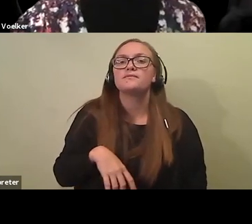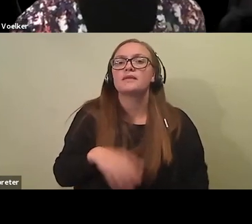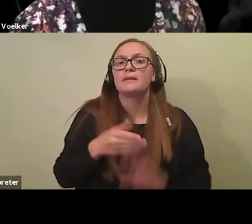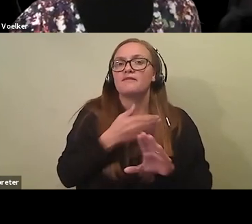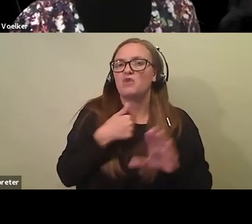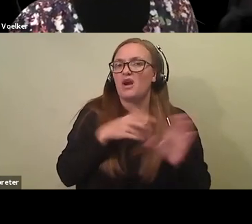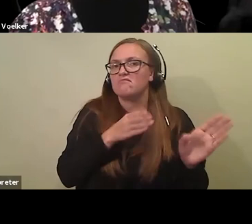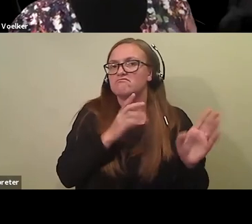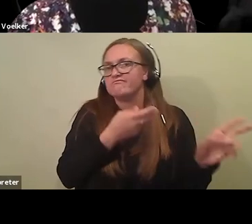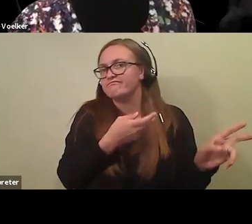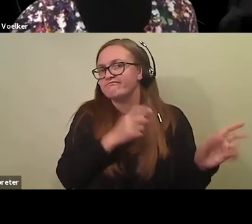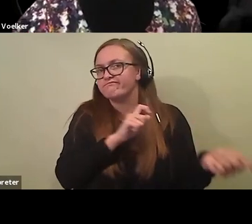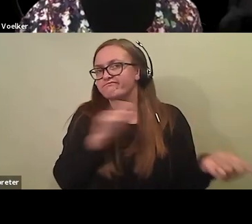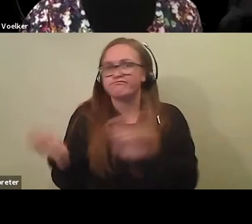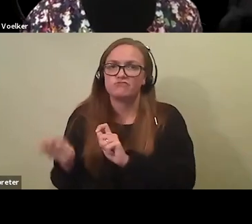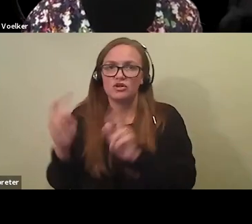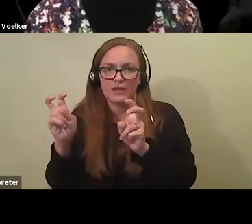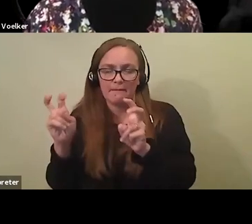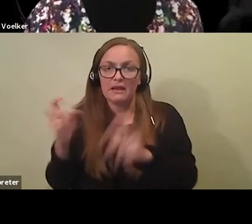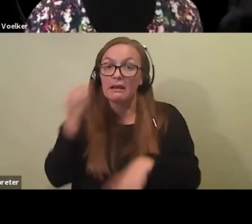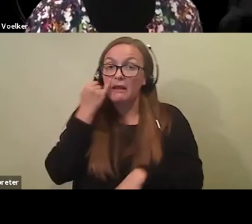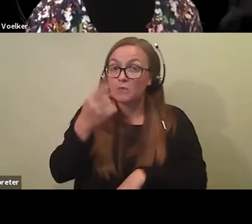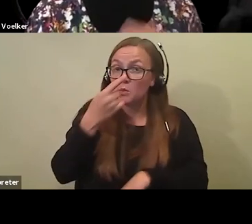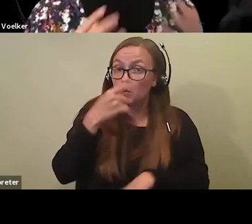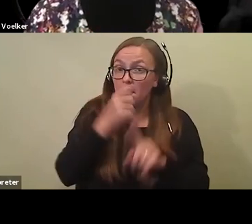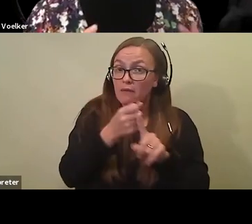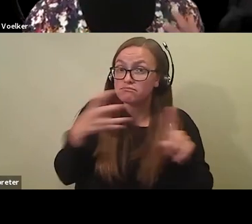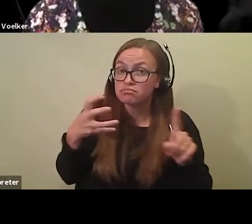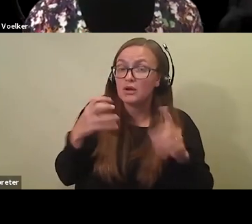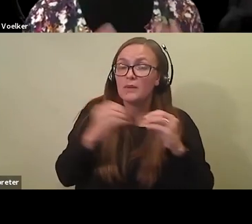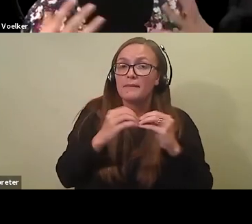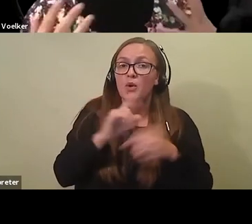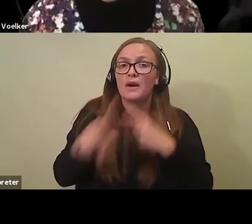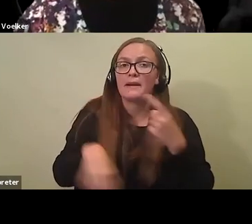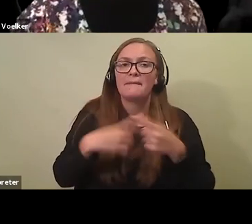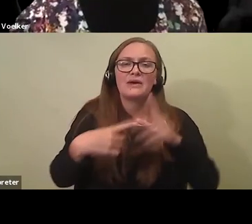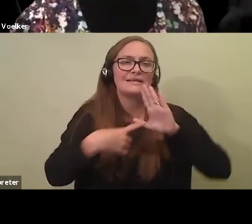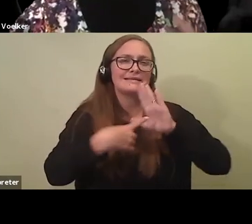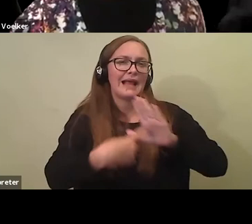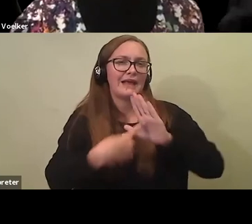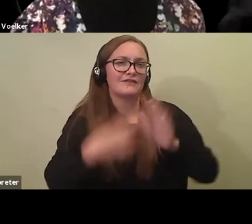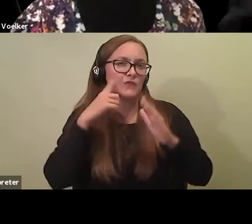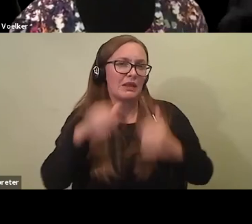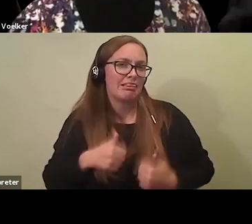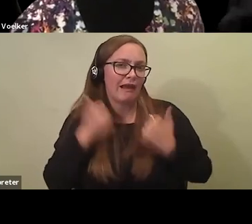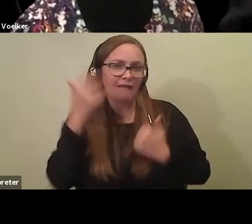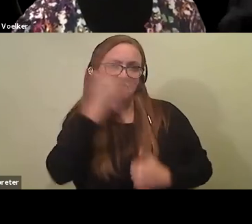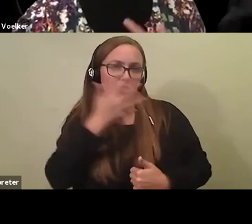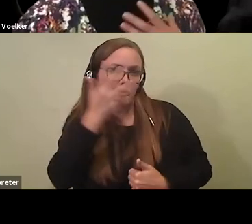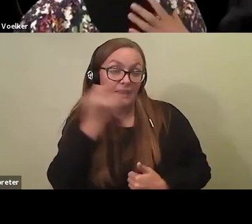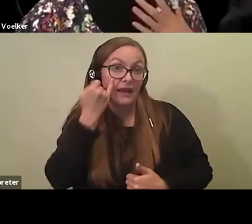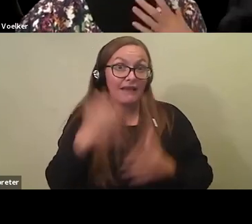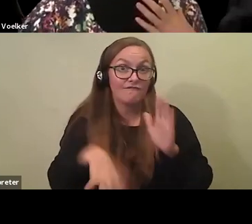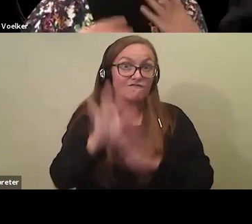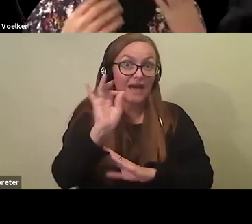here would be if you could tell us a little bit more about what signs for life would look like if we found them. So, you